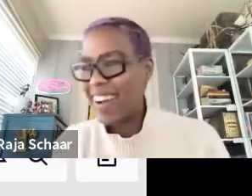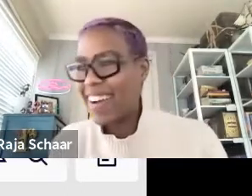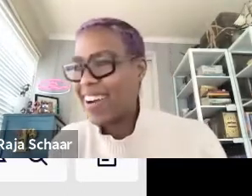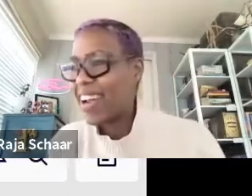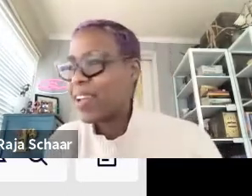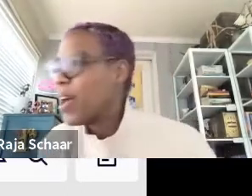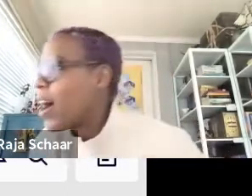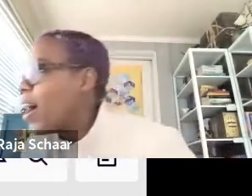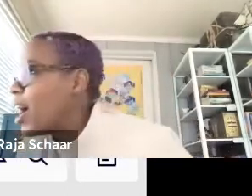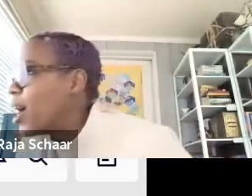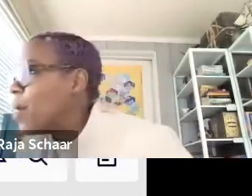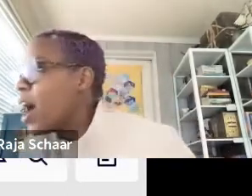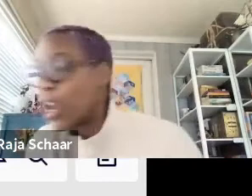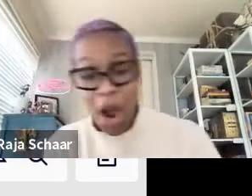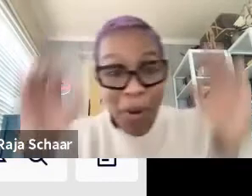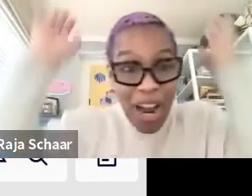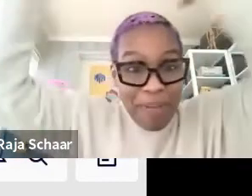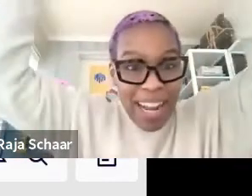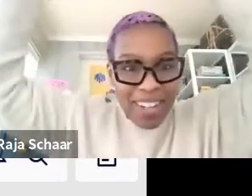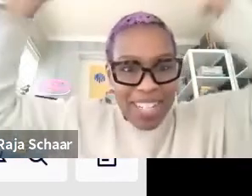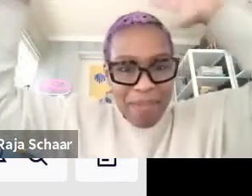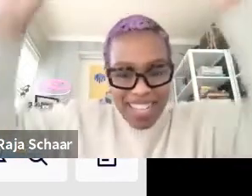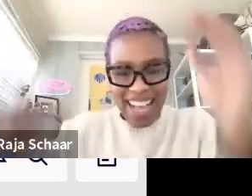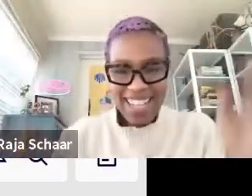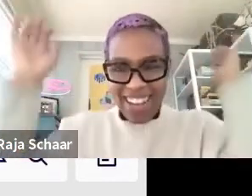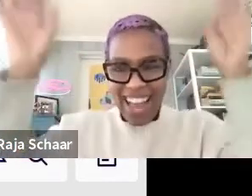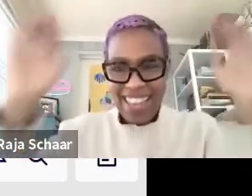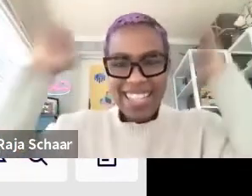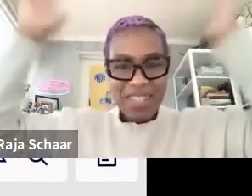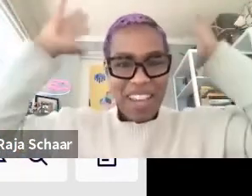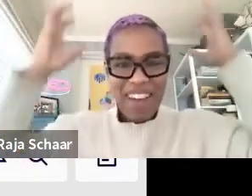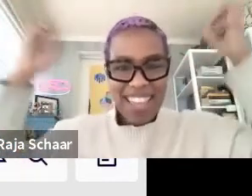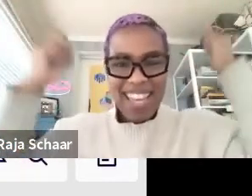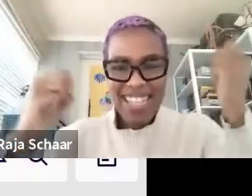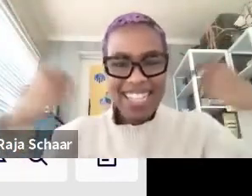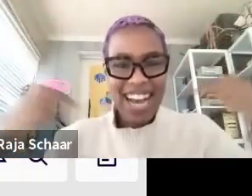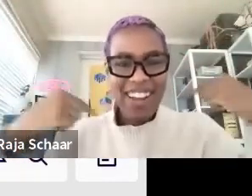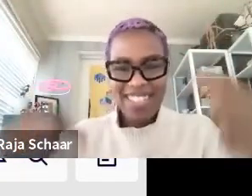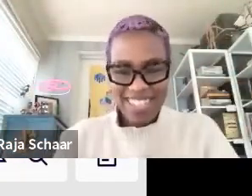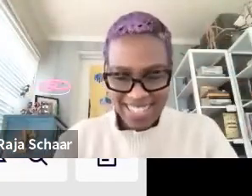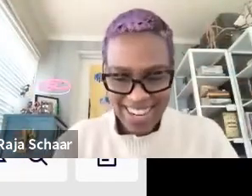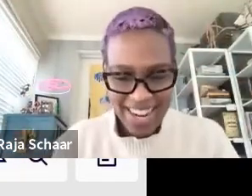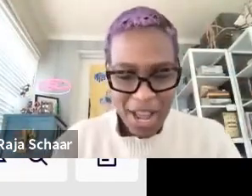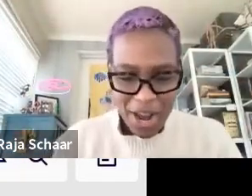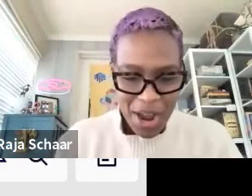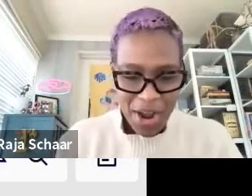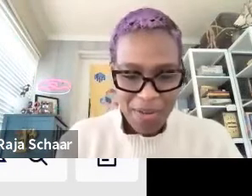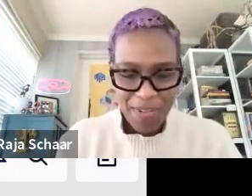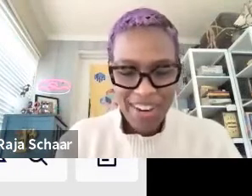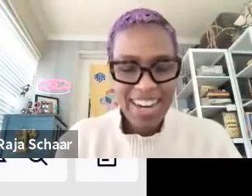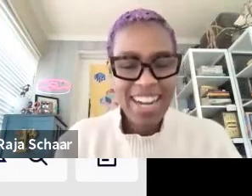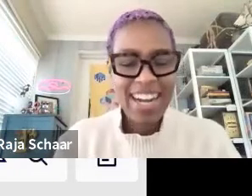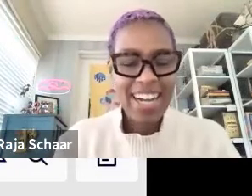You know, all right. No more internships. Yes. Okay. This has been my thing since I was an intern.